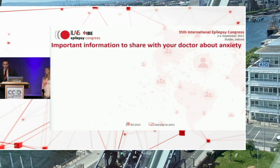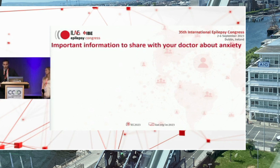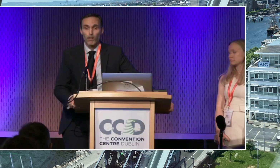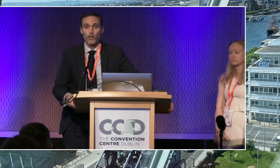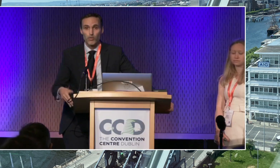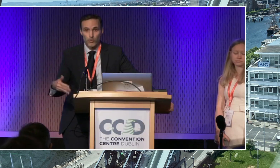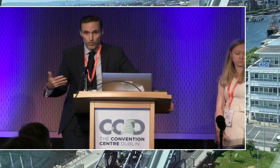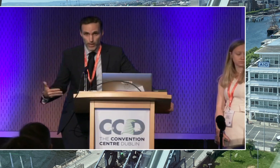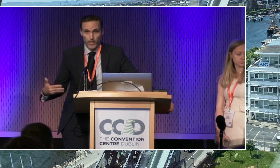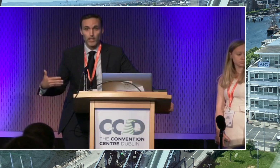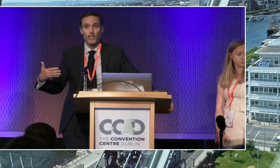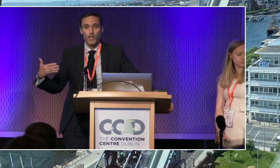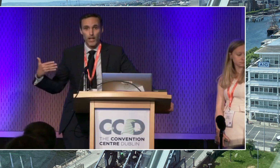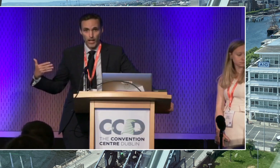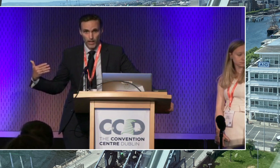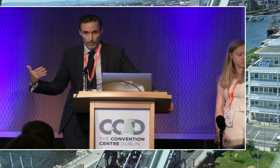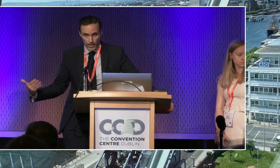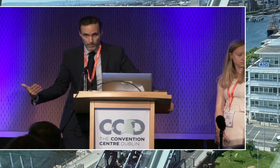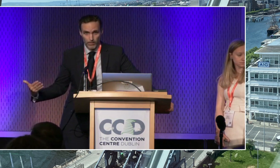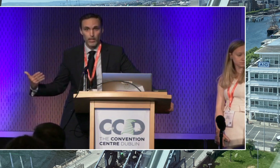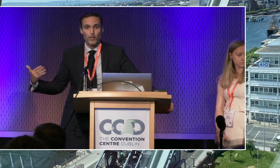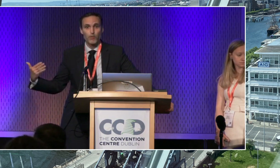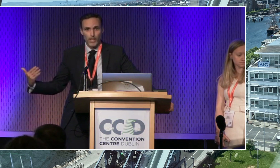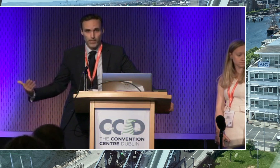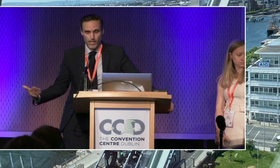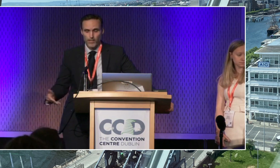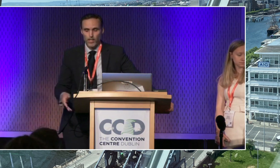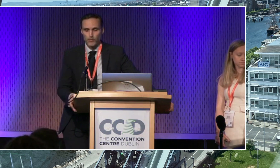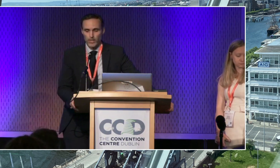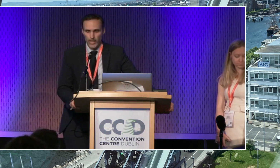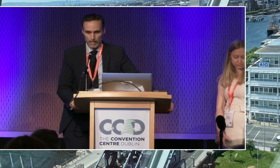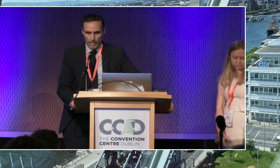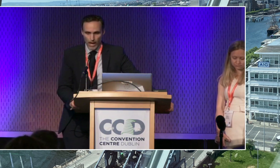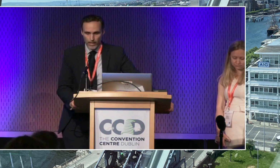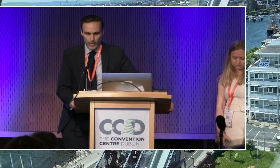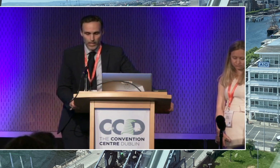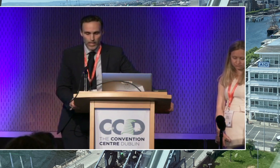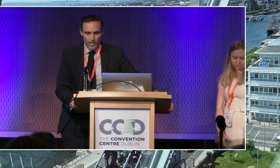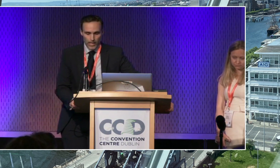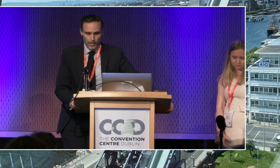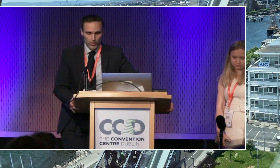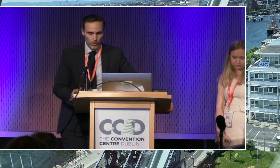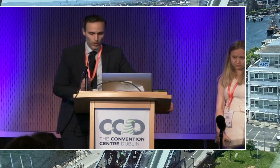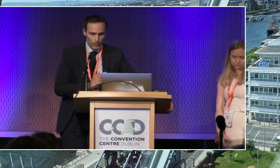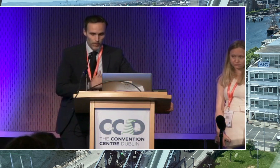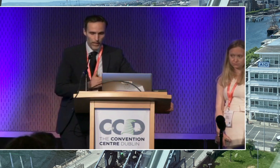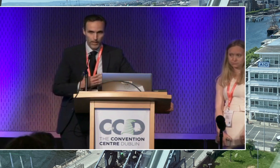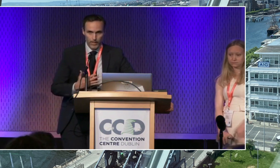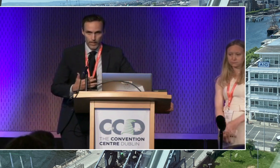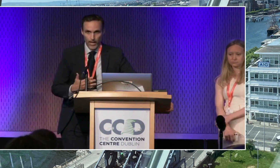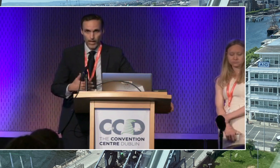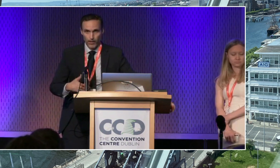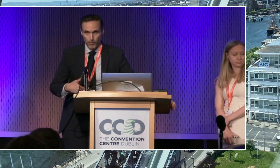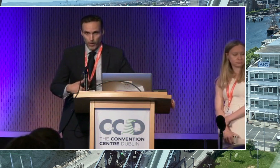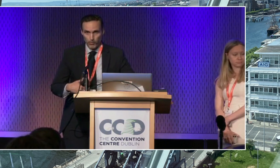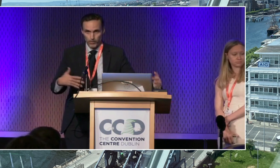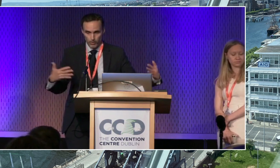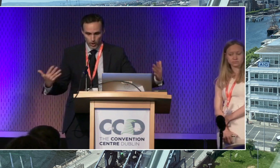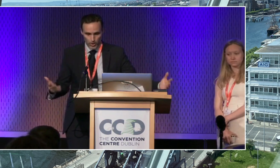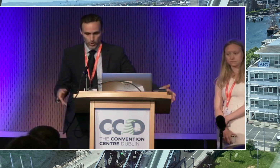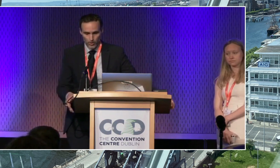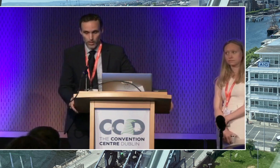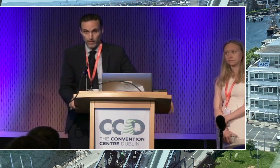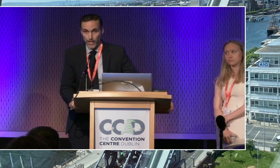epilepsy will screen and as carefully assess and treat anxiety. And actually, Dr. Bennett and I are part